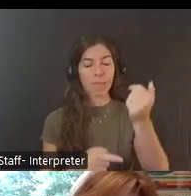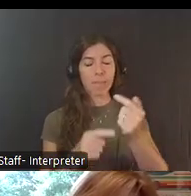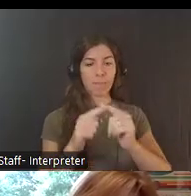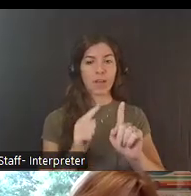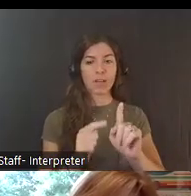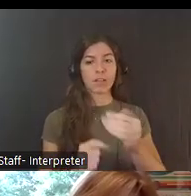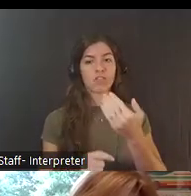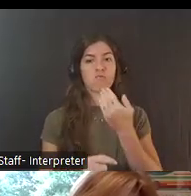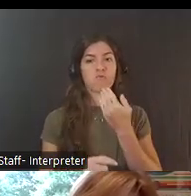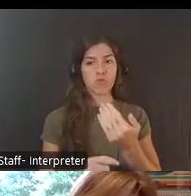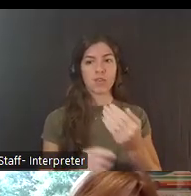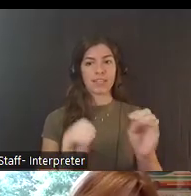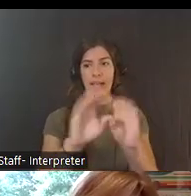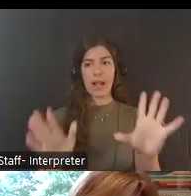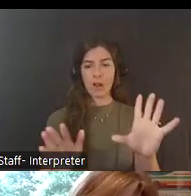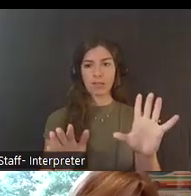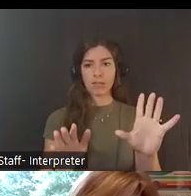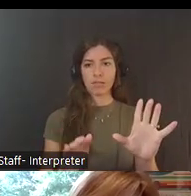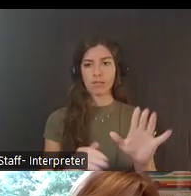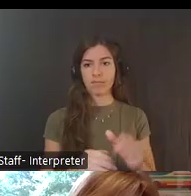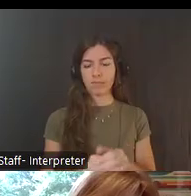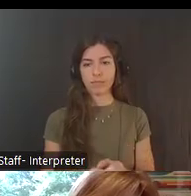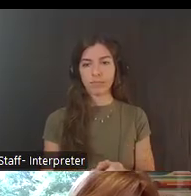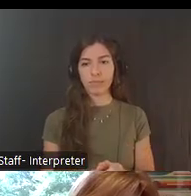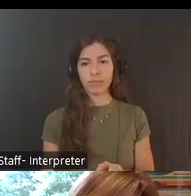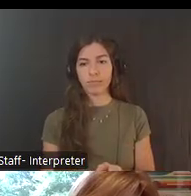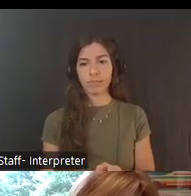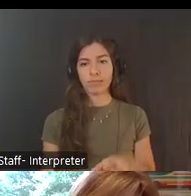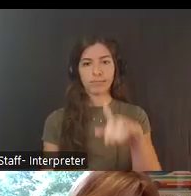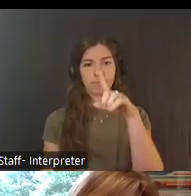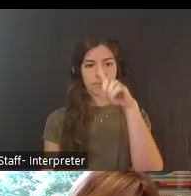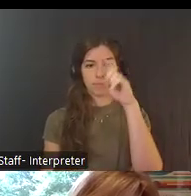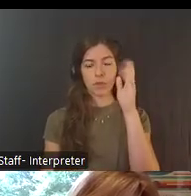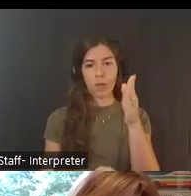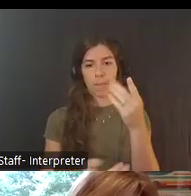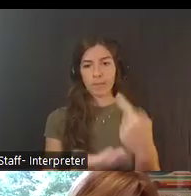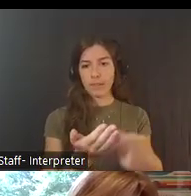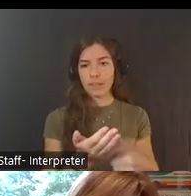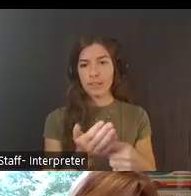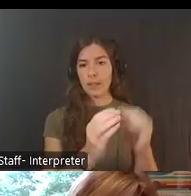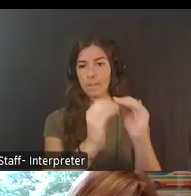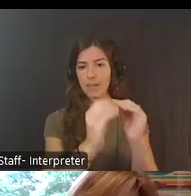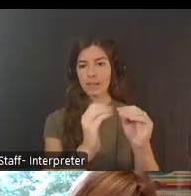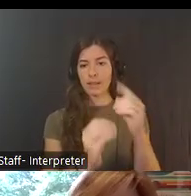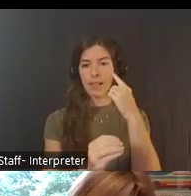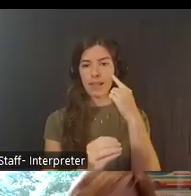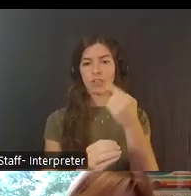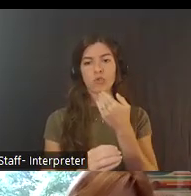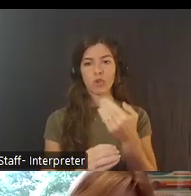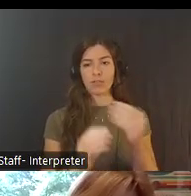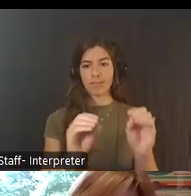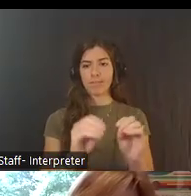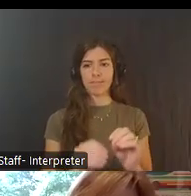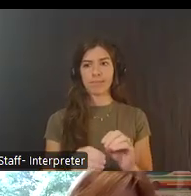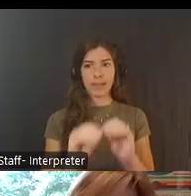it's good to get this cleared up, I think. And since we're going to be talking about the maintenance anyway, I just think it's good to clear up